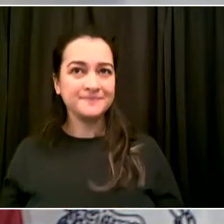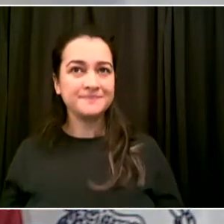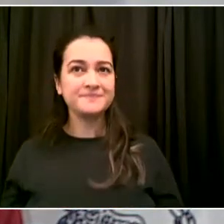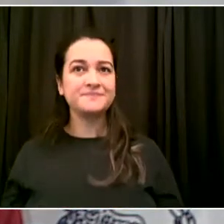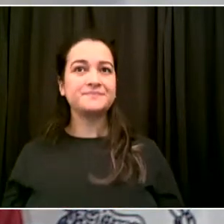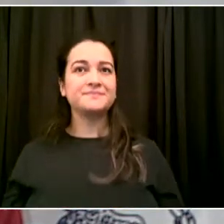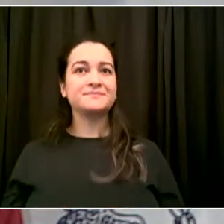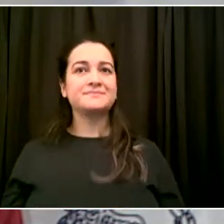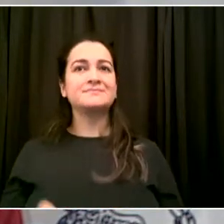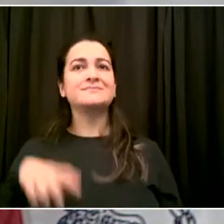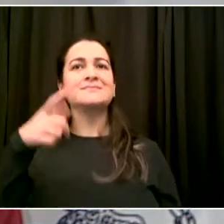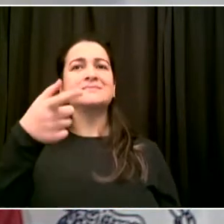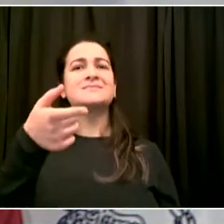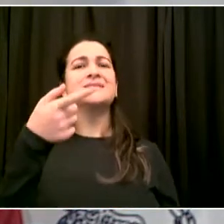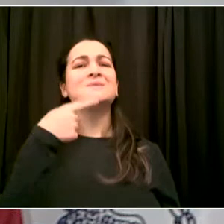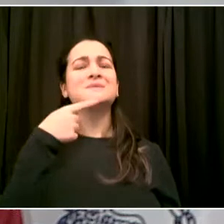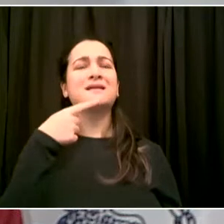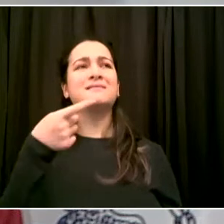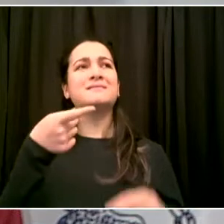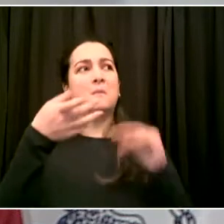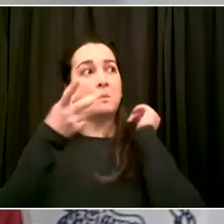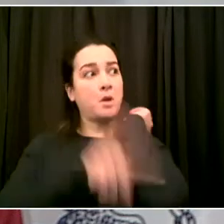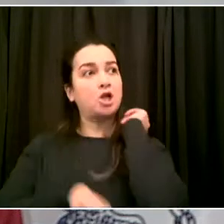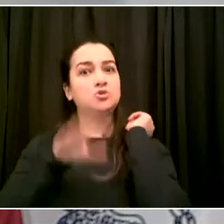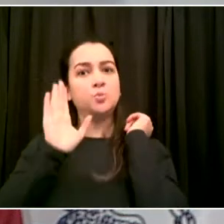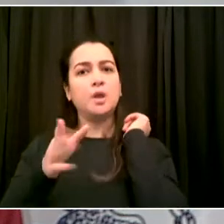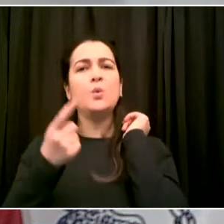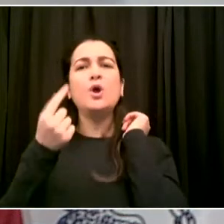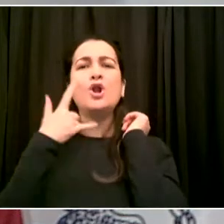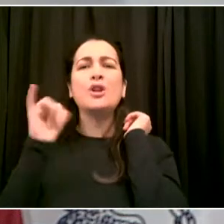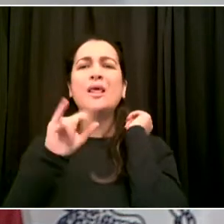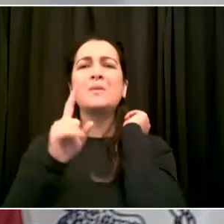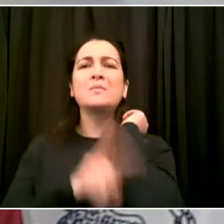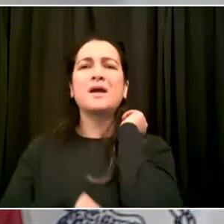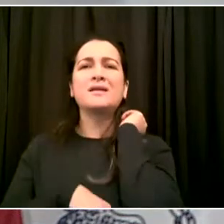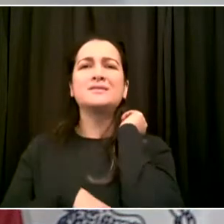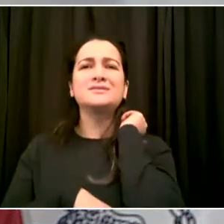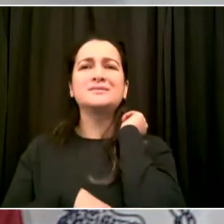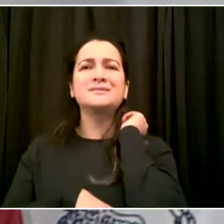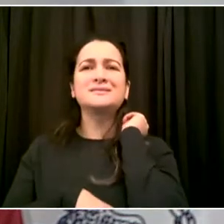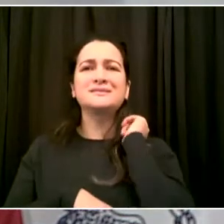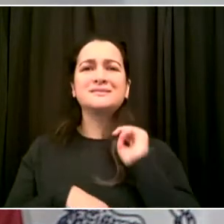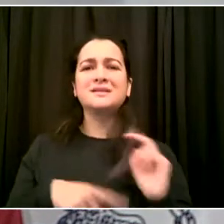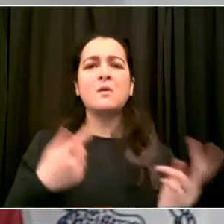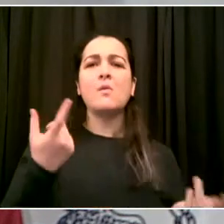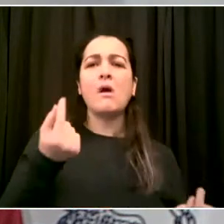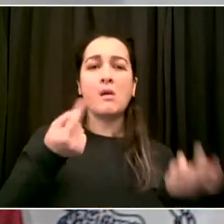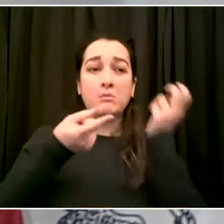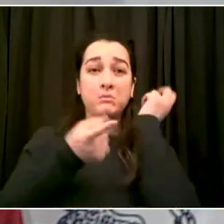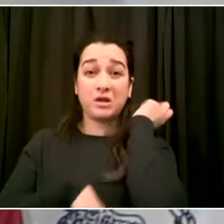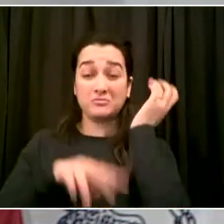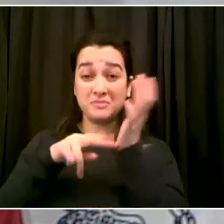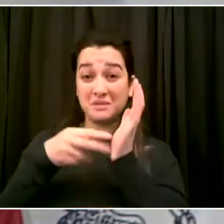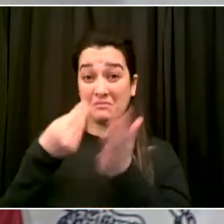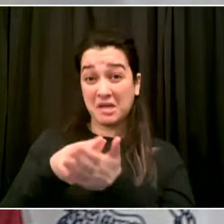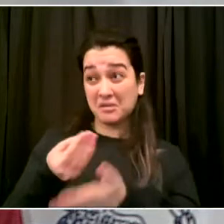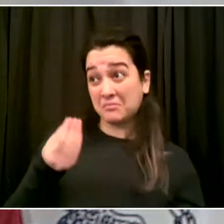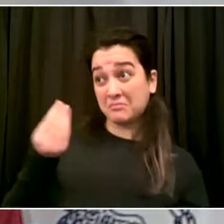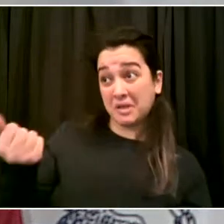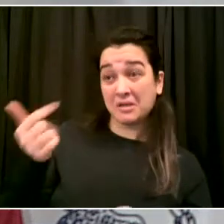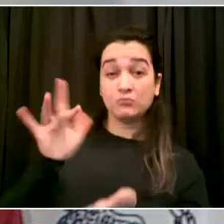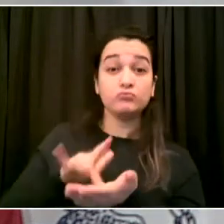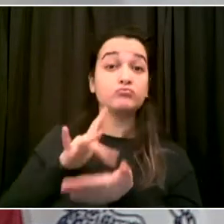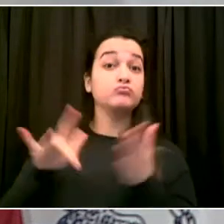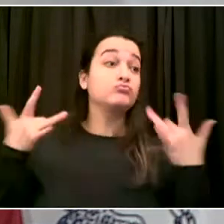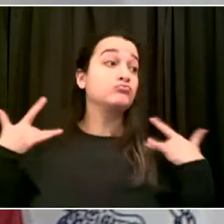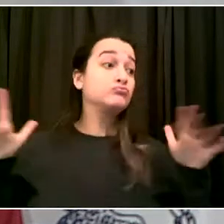I agree with you entirely. The consequences have to be strong enough for people to get the message that it's absolutely unacceptable.